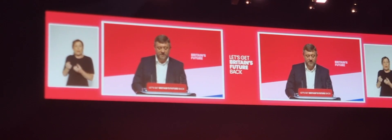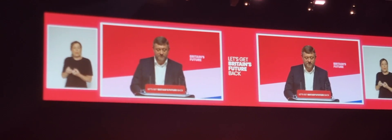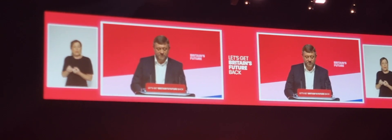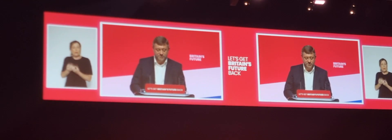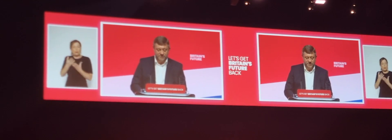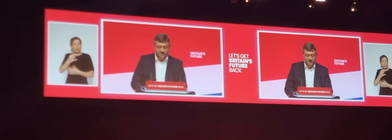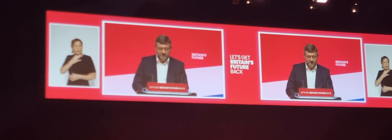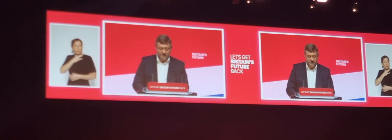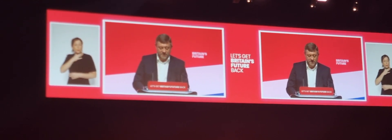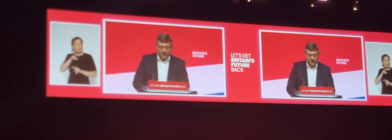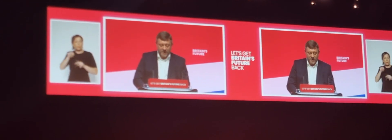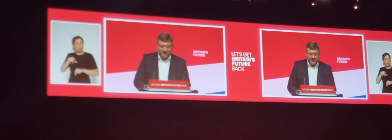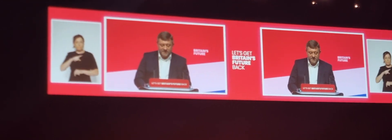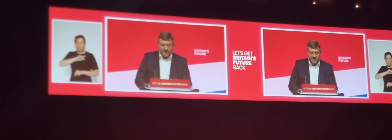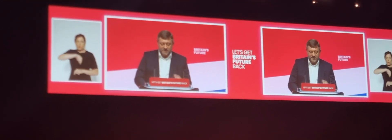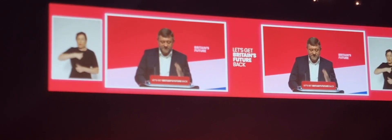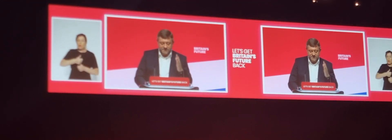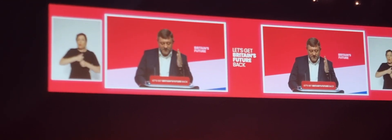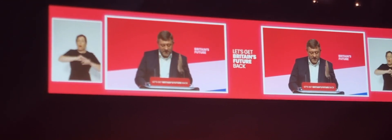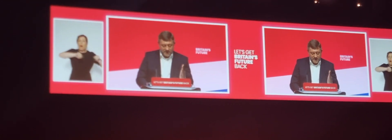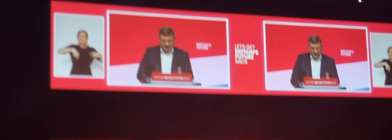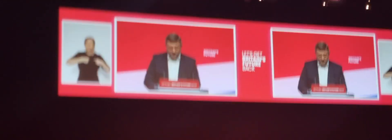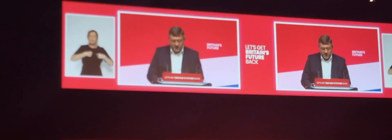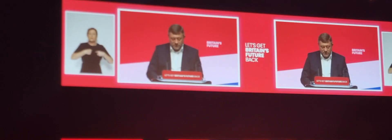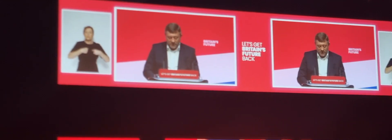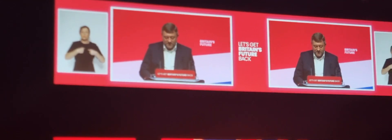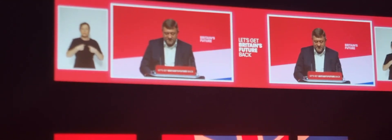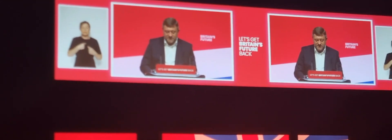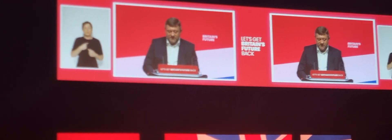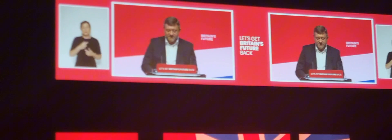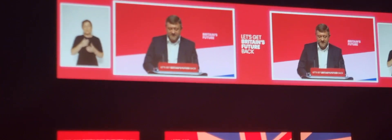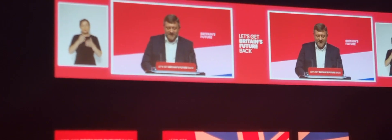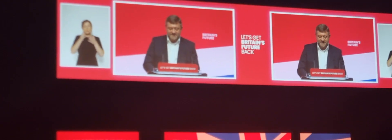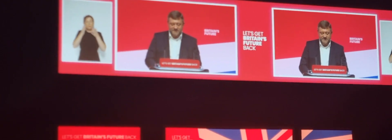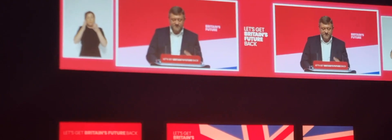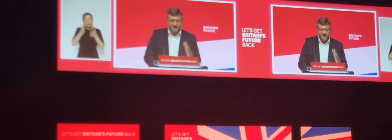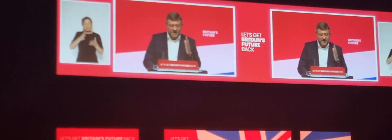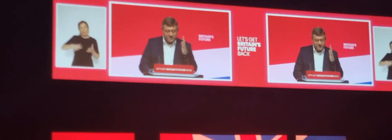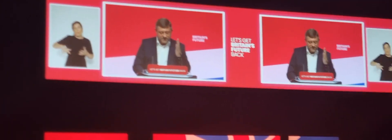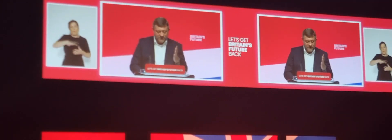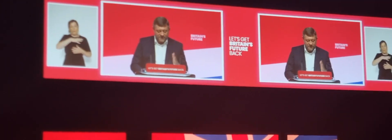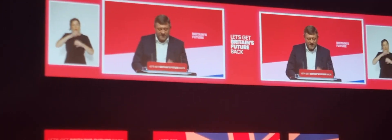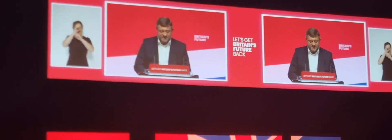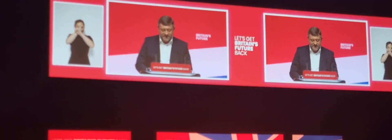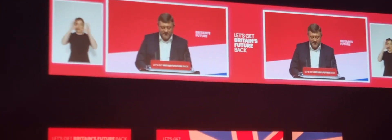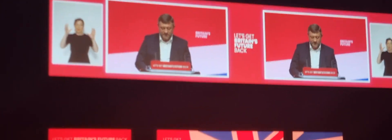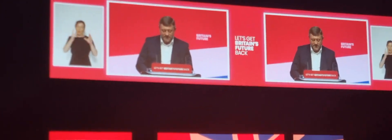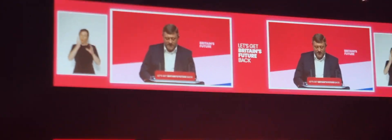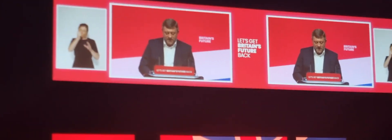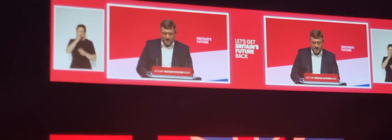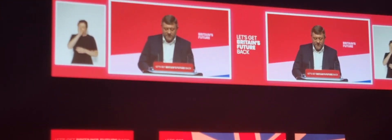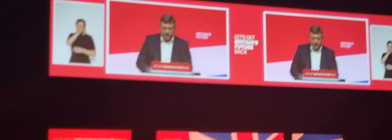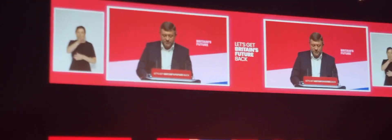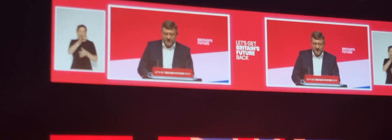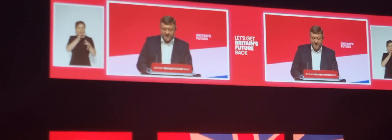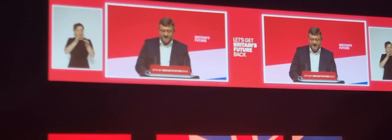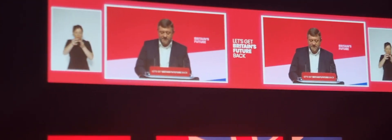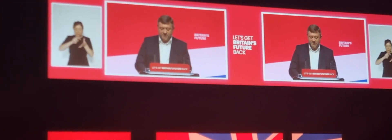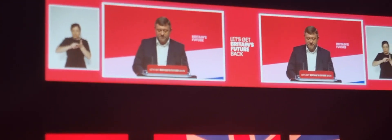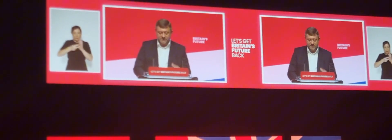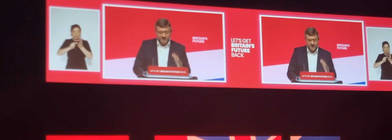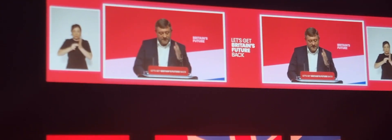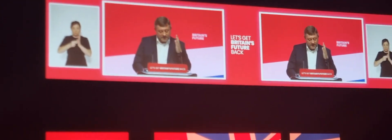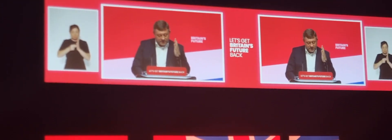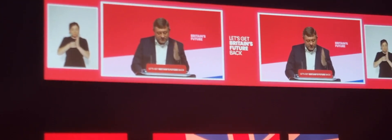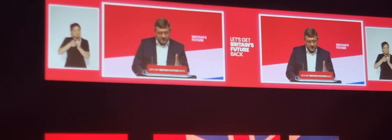our future. To act in a concrete way, we need to have a single desire, a single strategy for the war's end. We need to share the